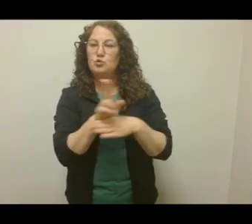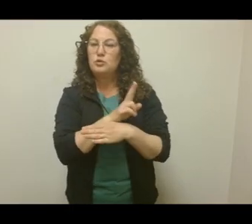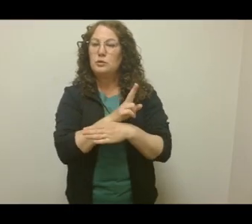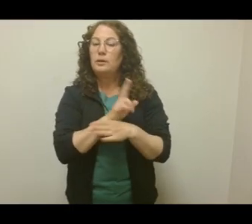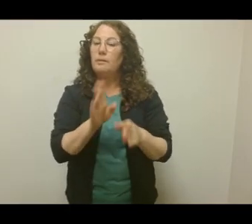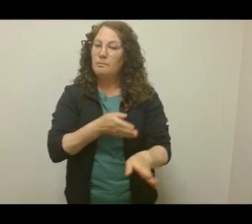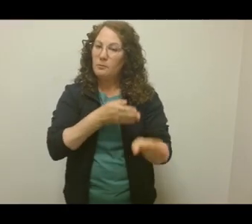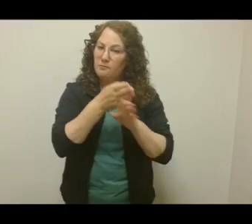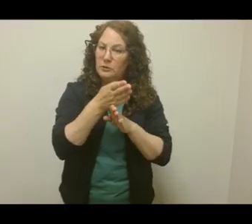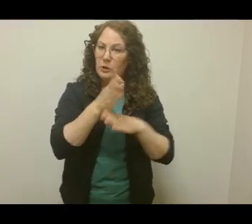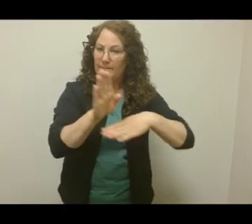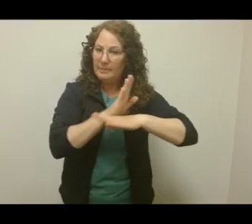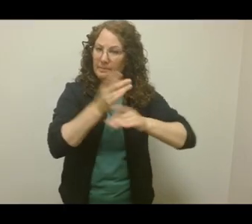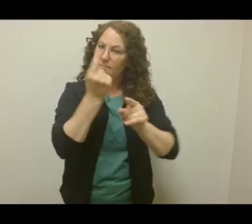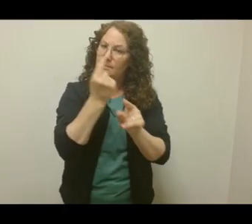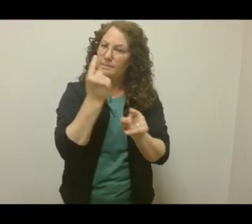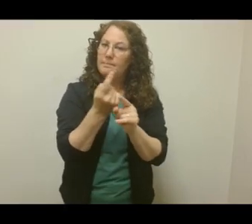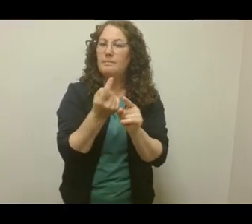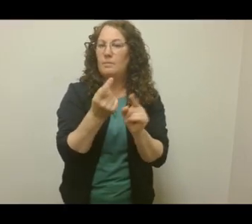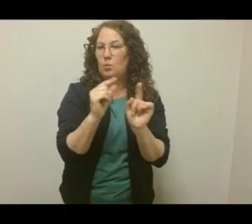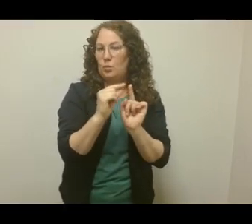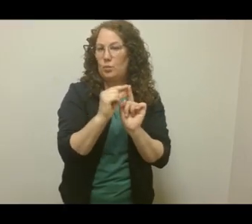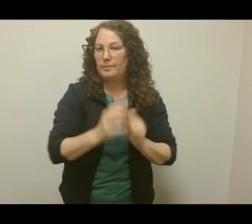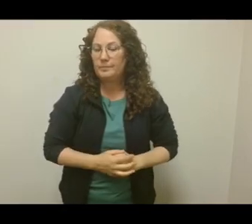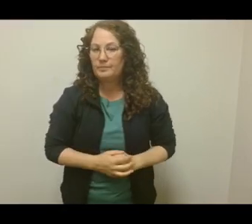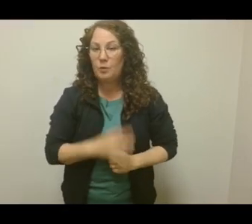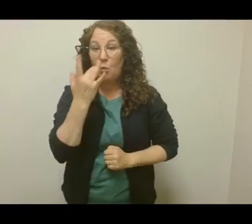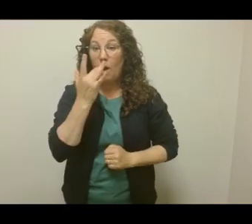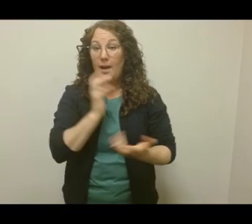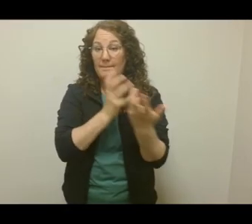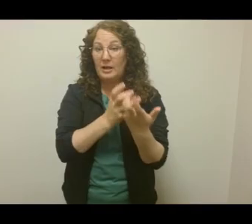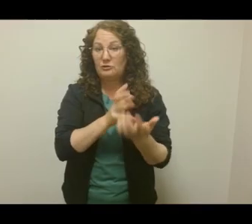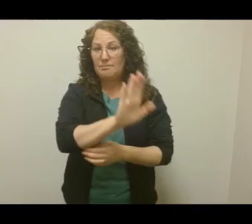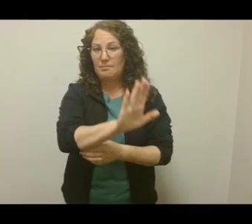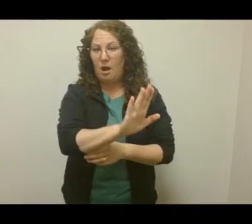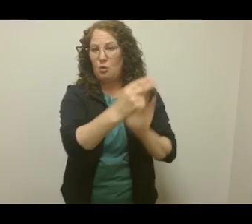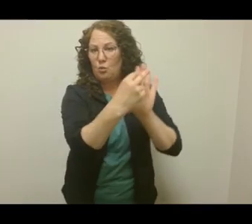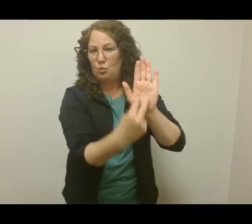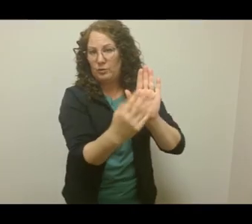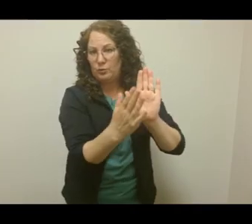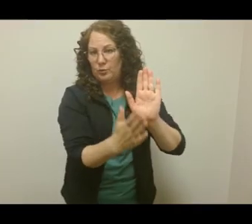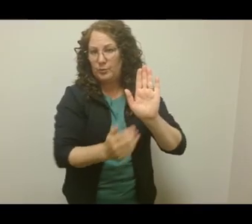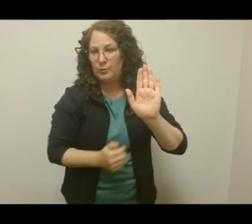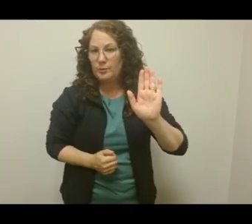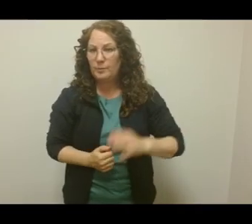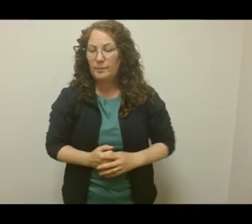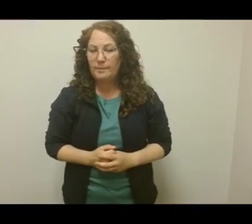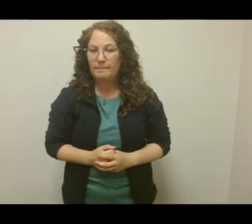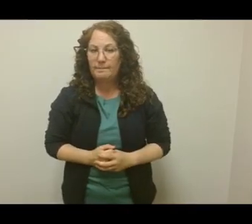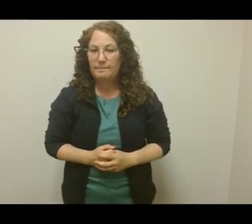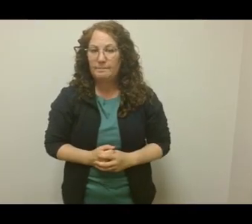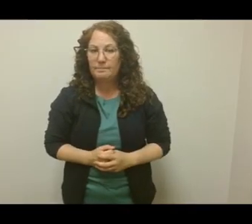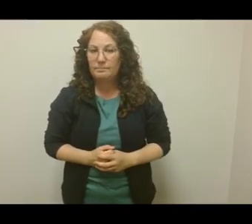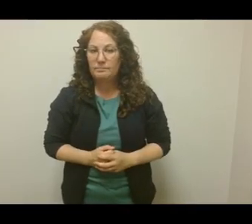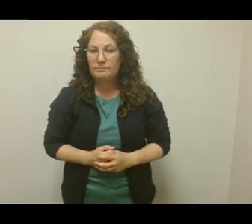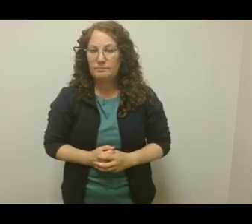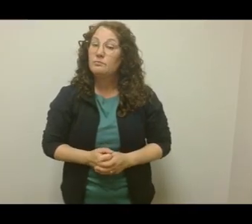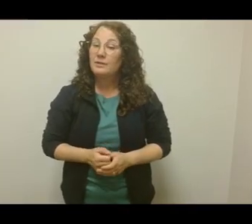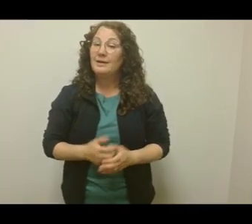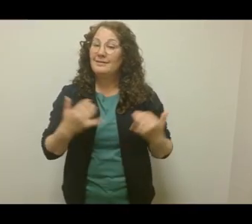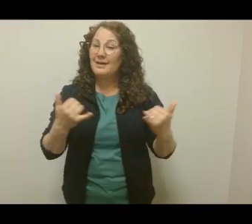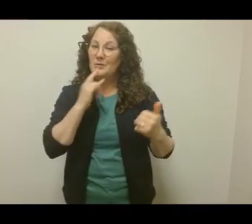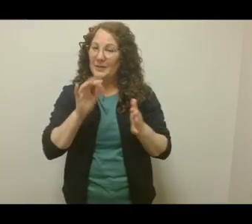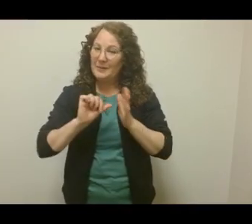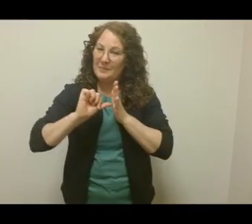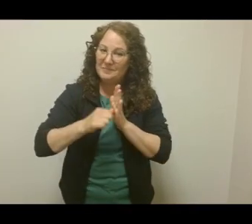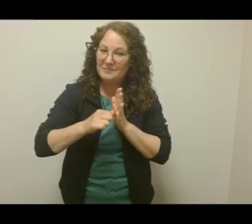appropriate vocabulary because that suited their audience. So this is where I want to highlight just a